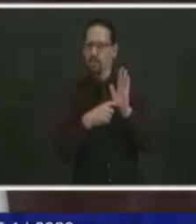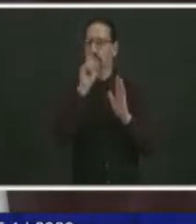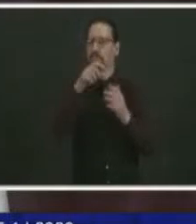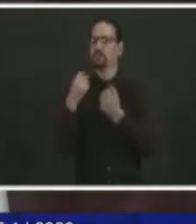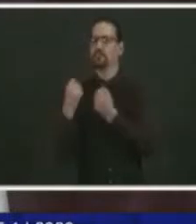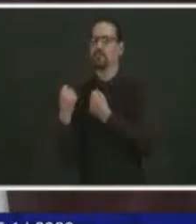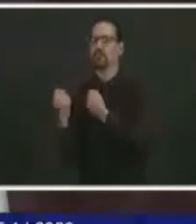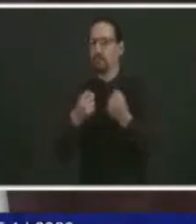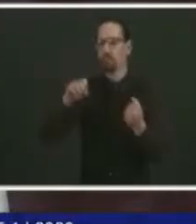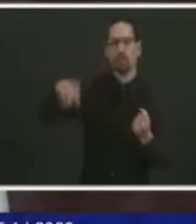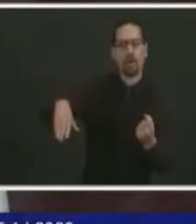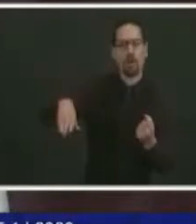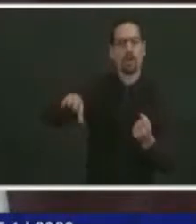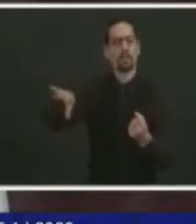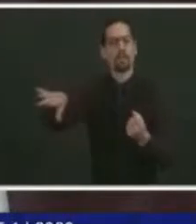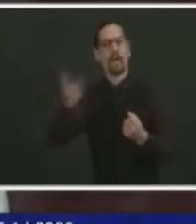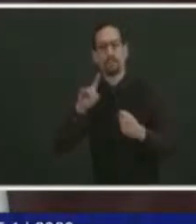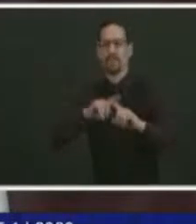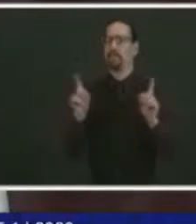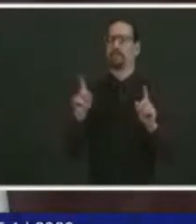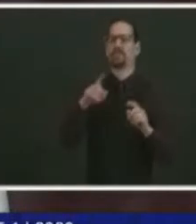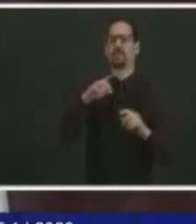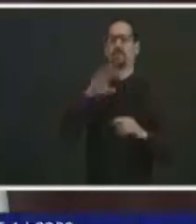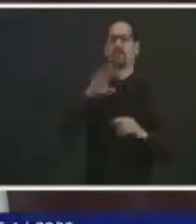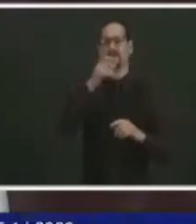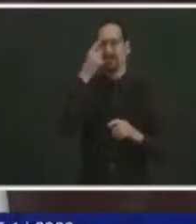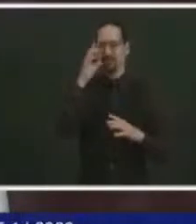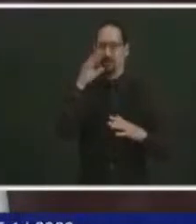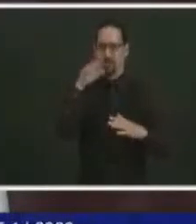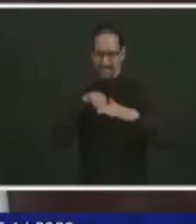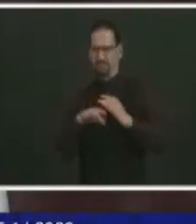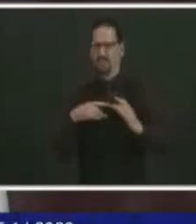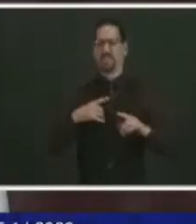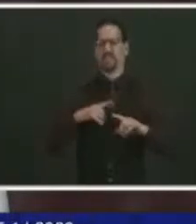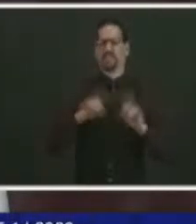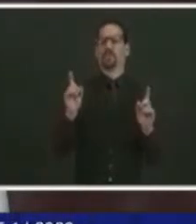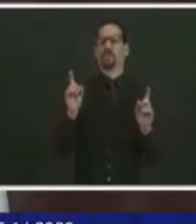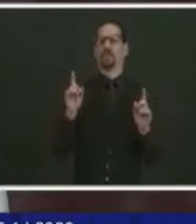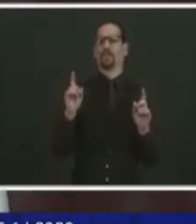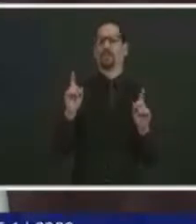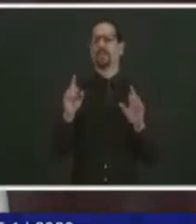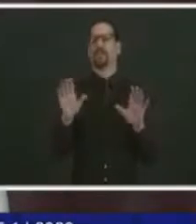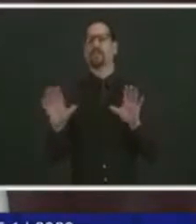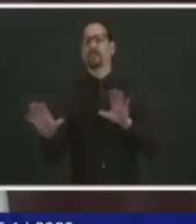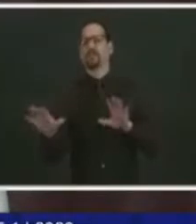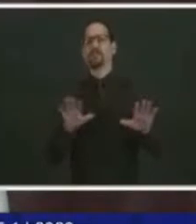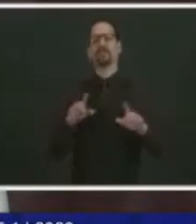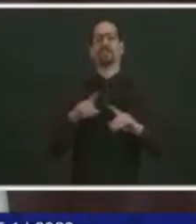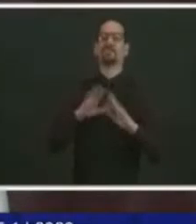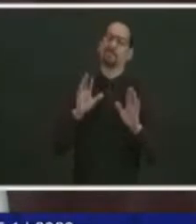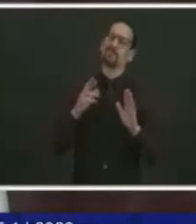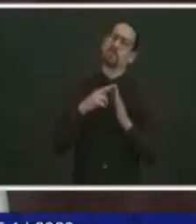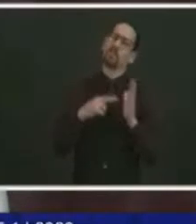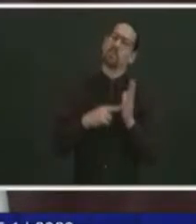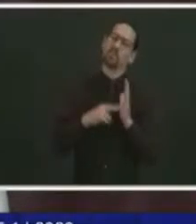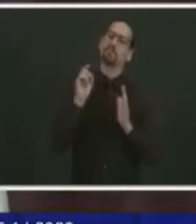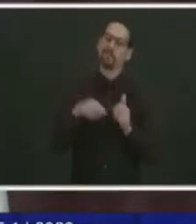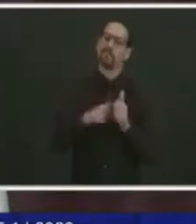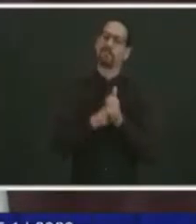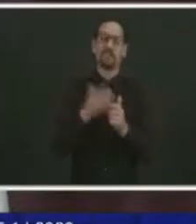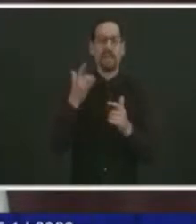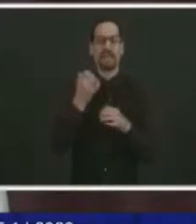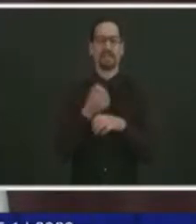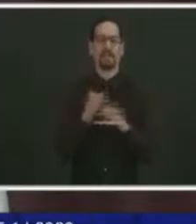follow the new rules, but hundreds of childcare centers are opening today, and at your own pace, with your own comfort